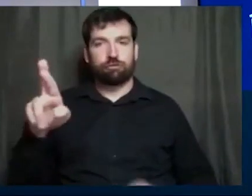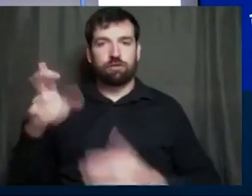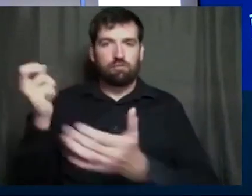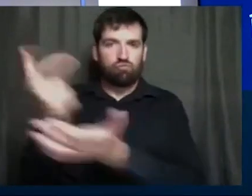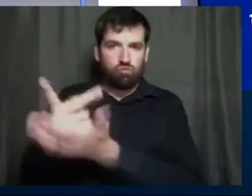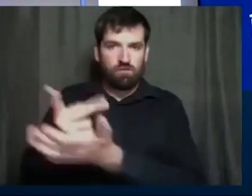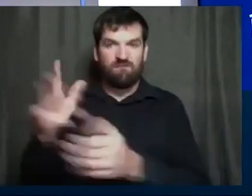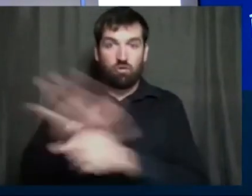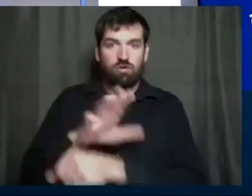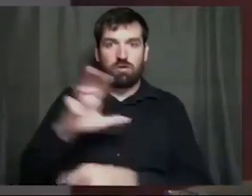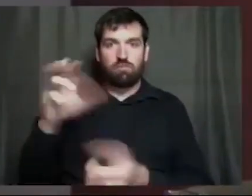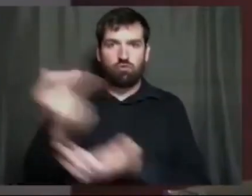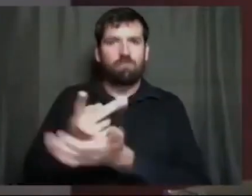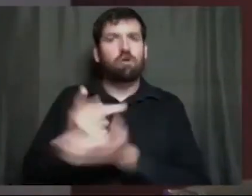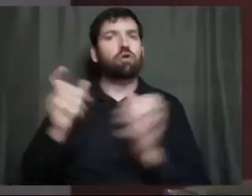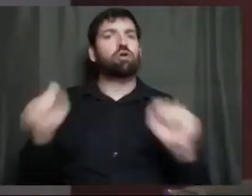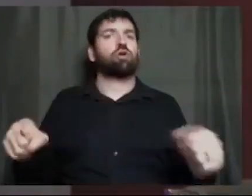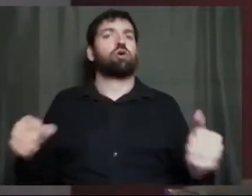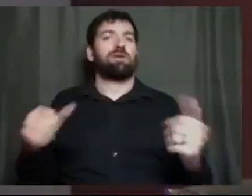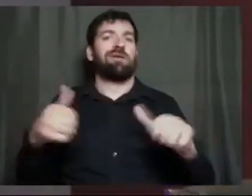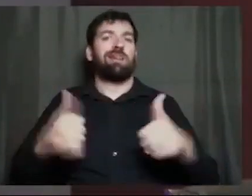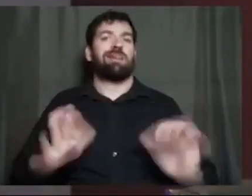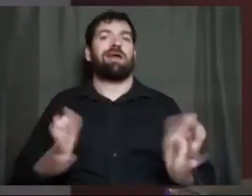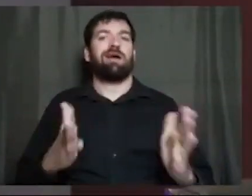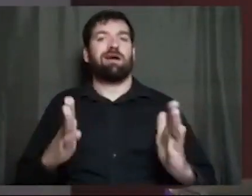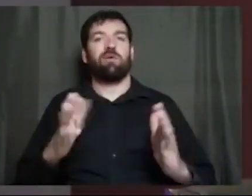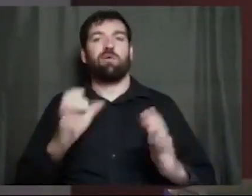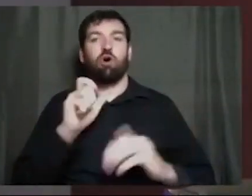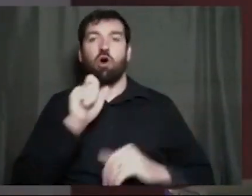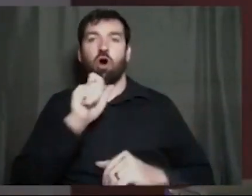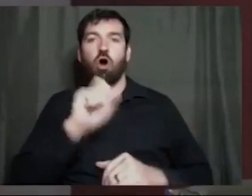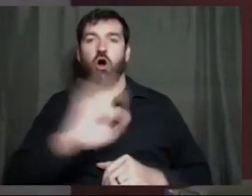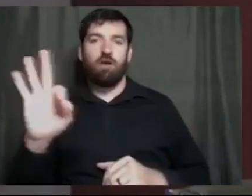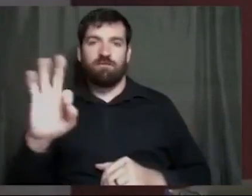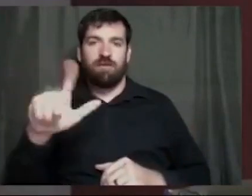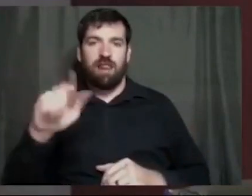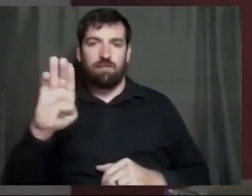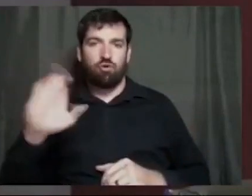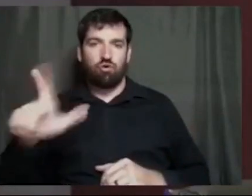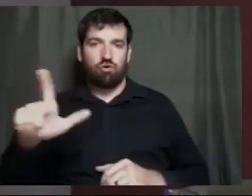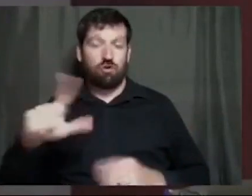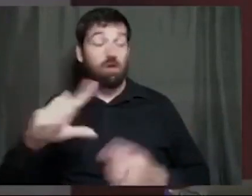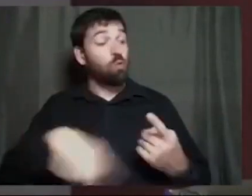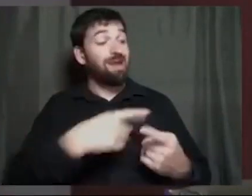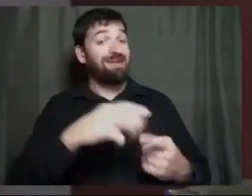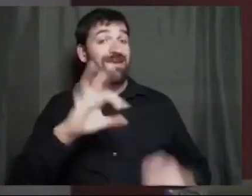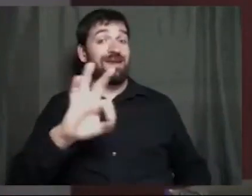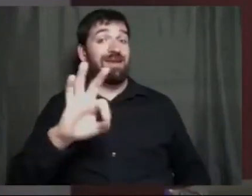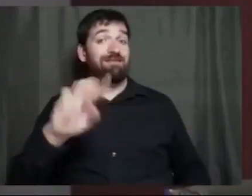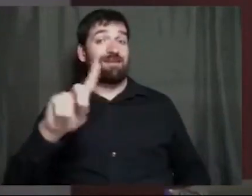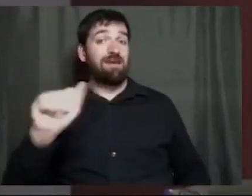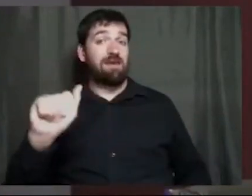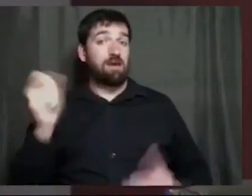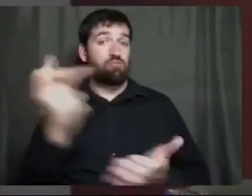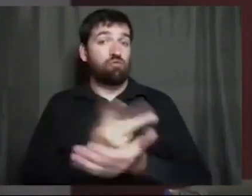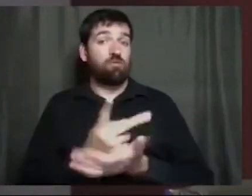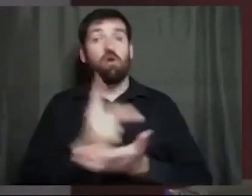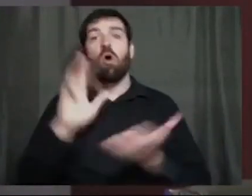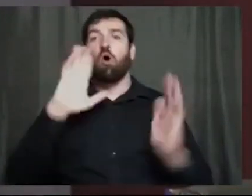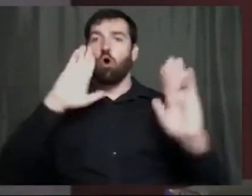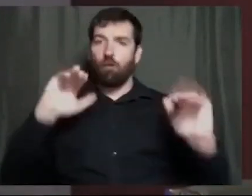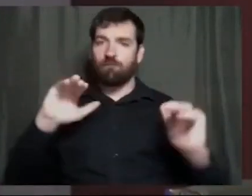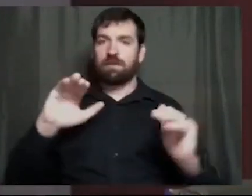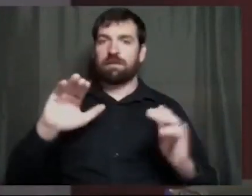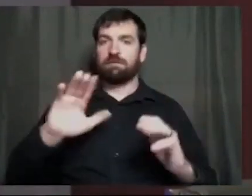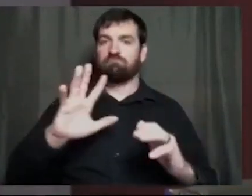Yeah, so, when it becomes FDA approved, the hope is that it will be down to age 5 to begin with, and we can